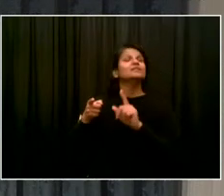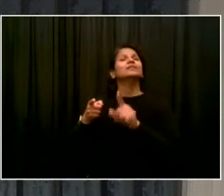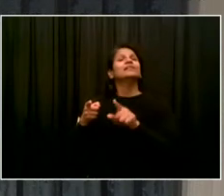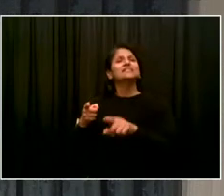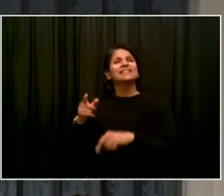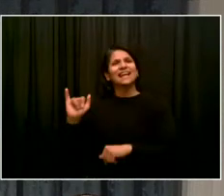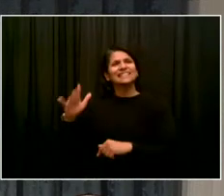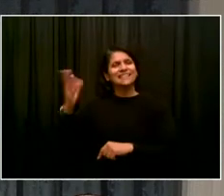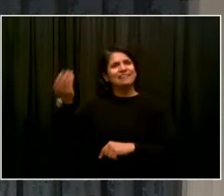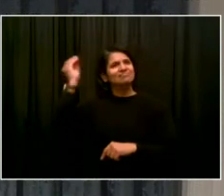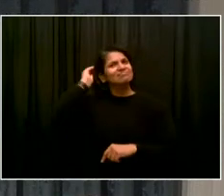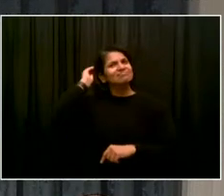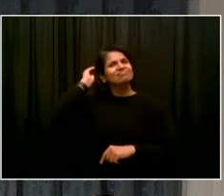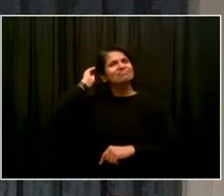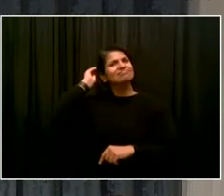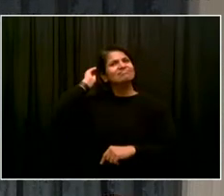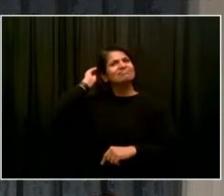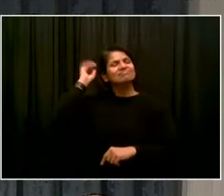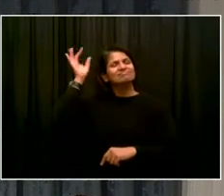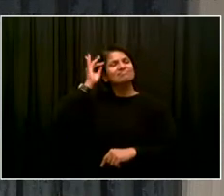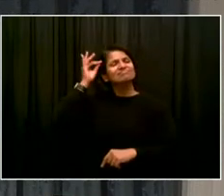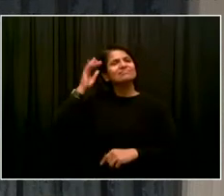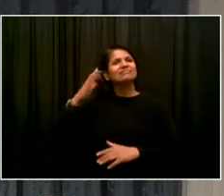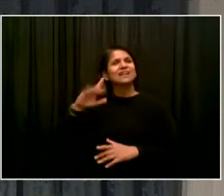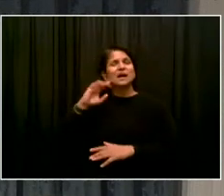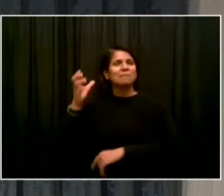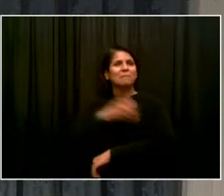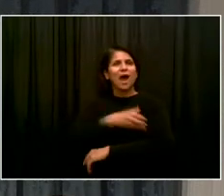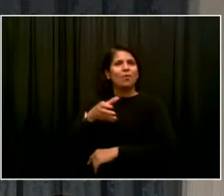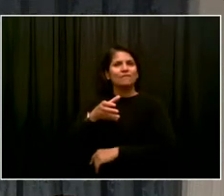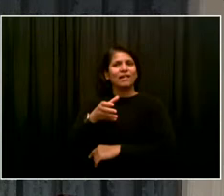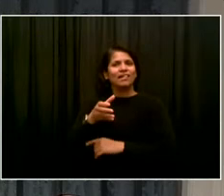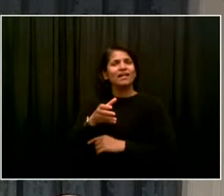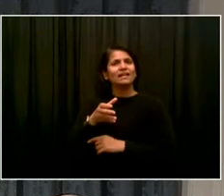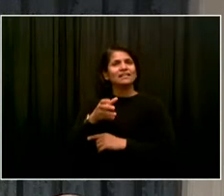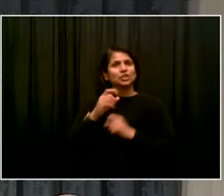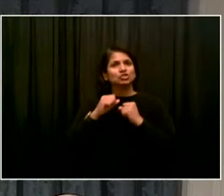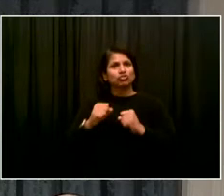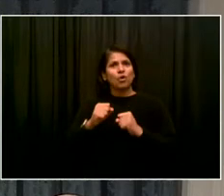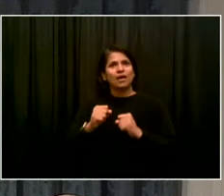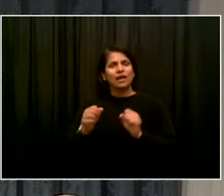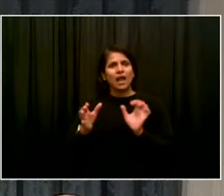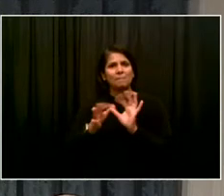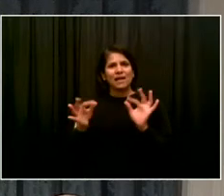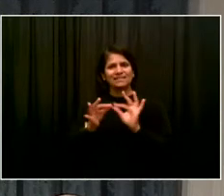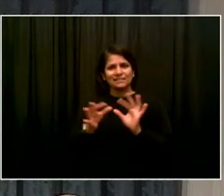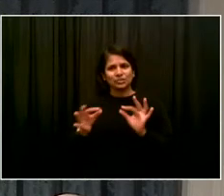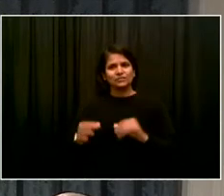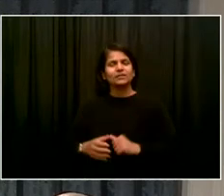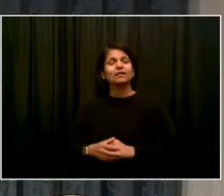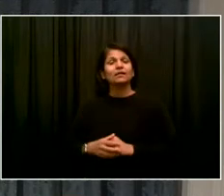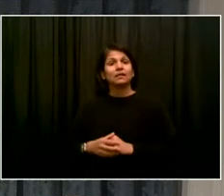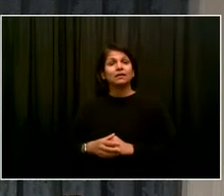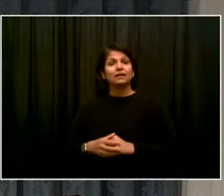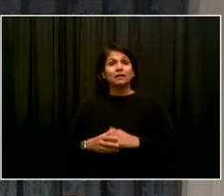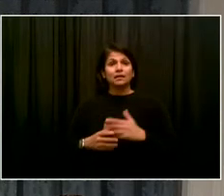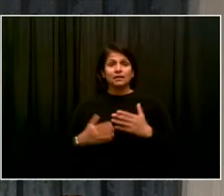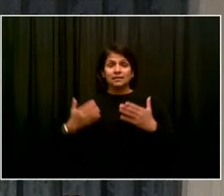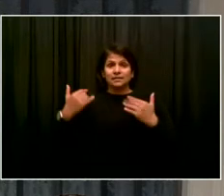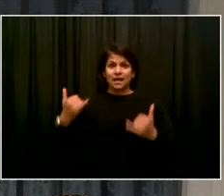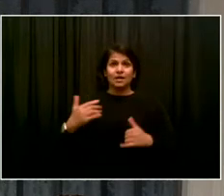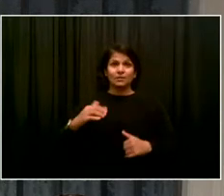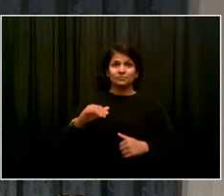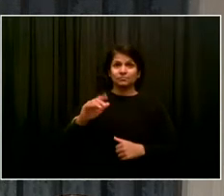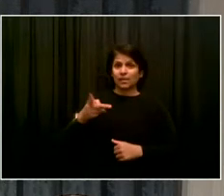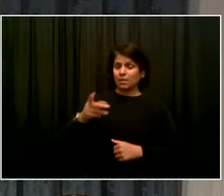it's like, pretty amazing, powerful, deep meaning there. But from the sacred to the profane, Portlandia, where you